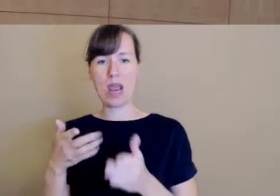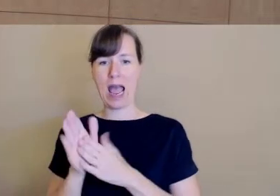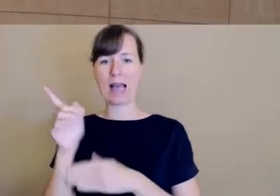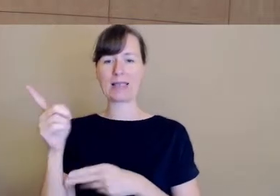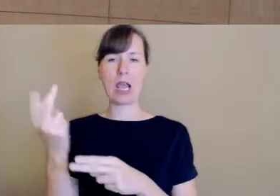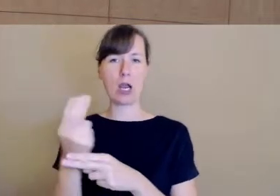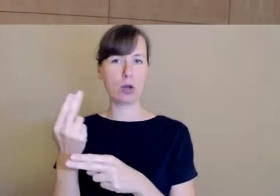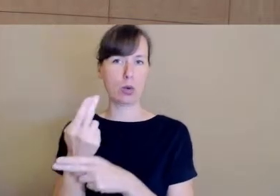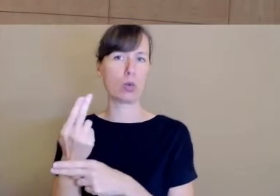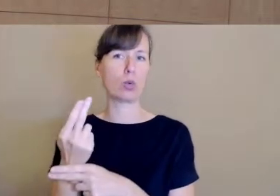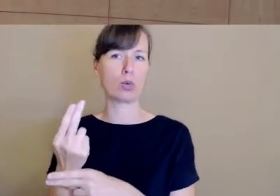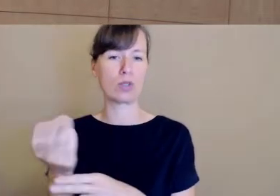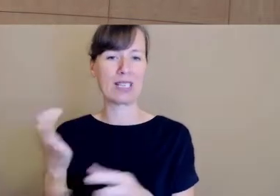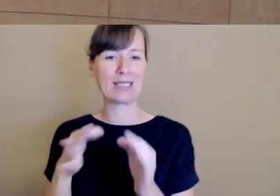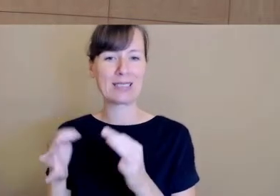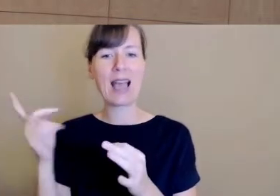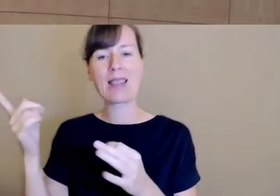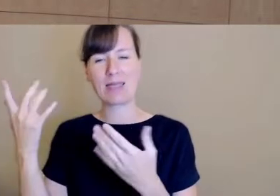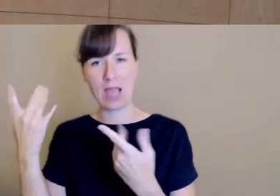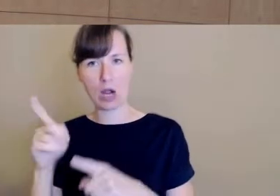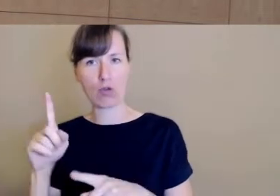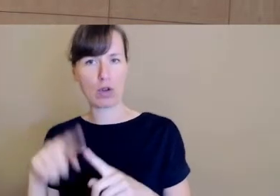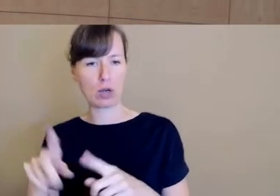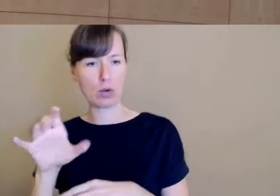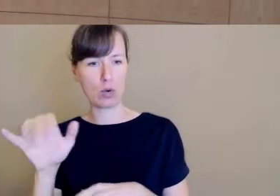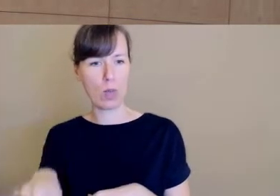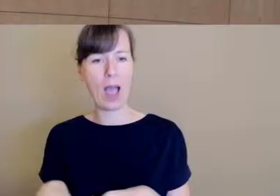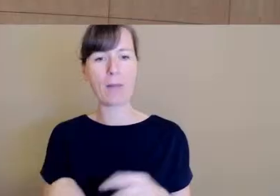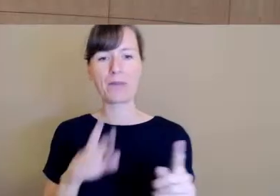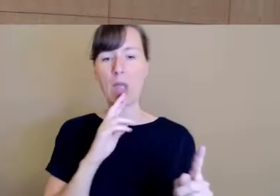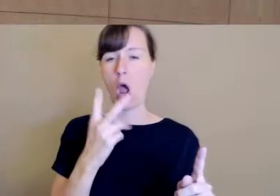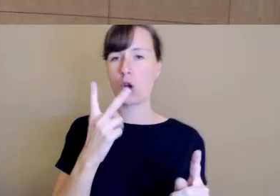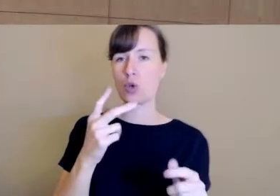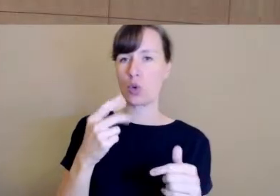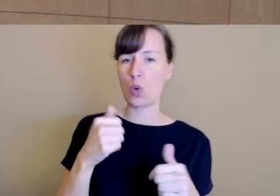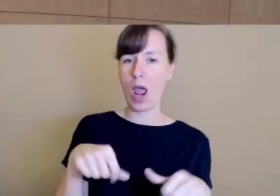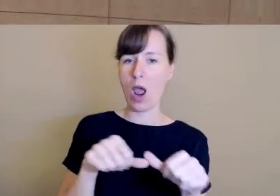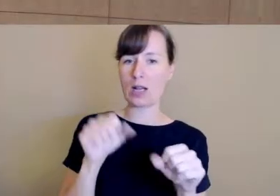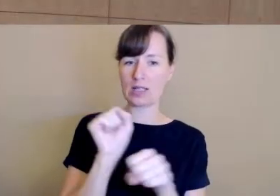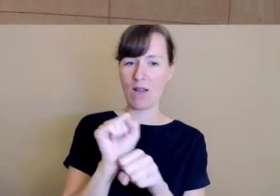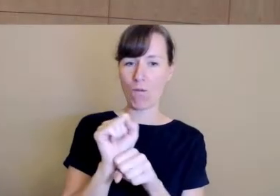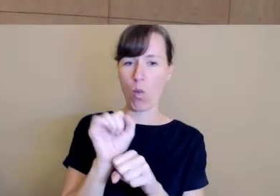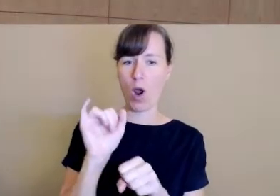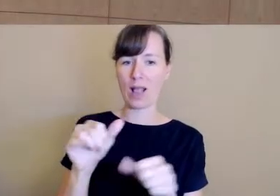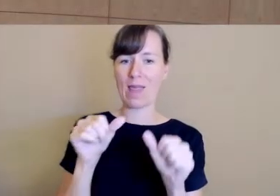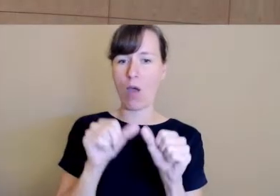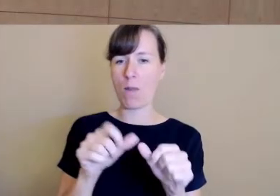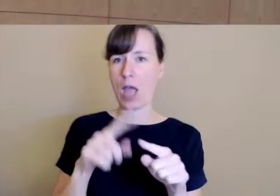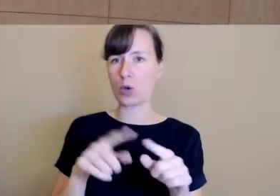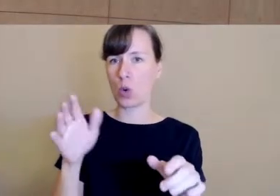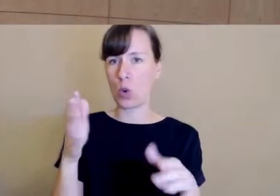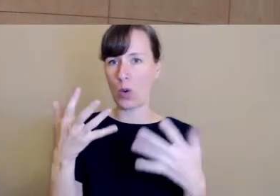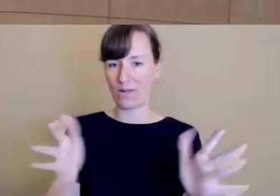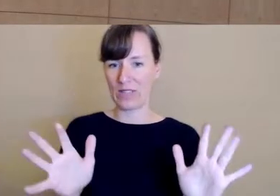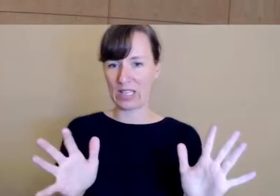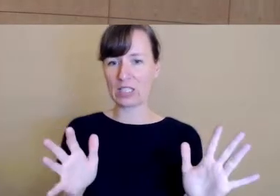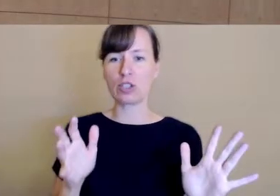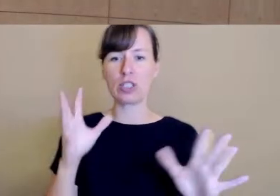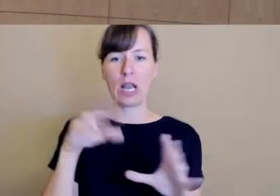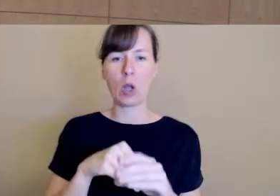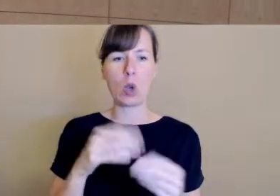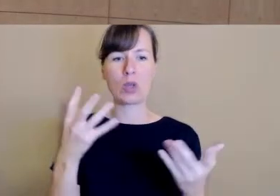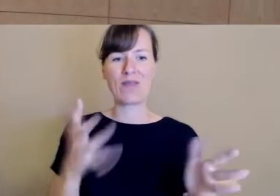There are 2 key areas of work that remain to be completed. This includes completing the installation of the equipment in the